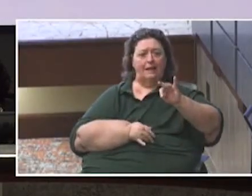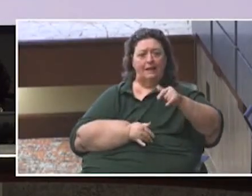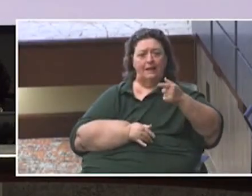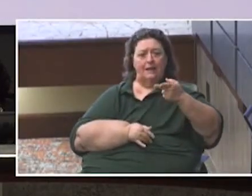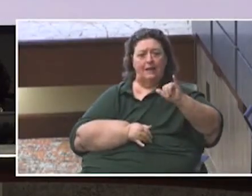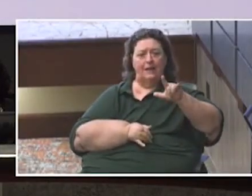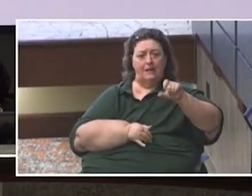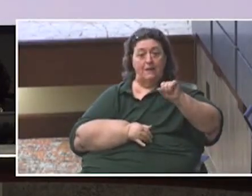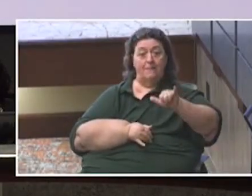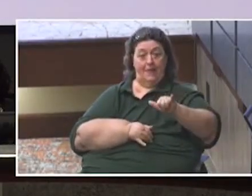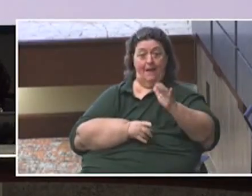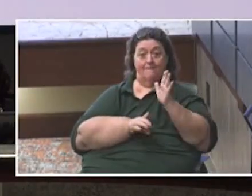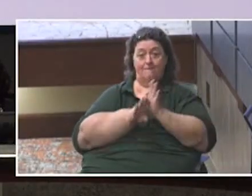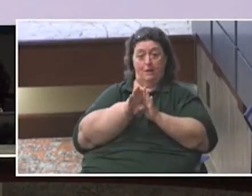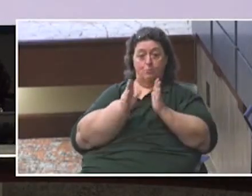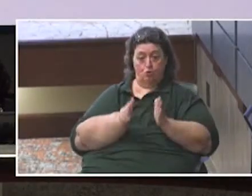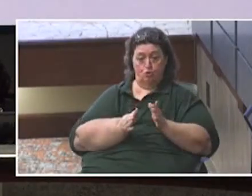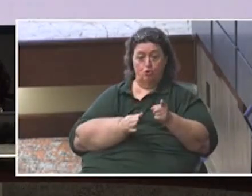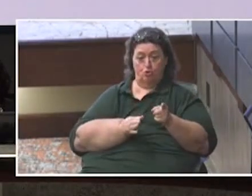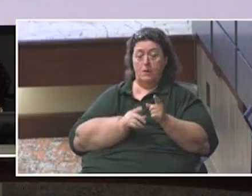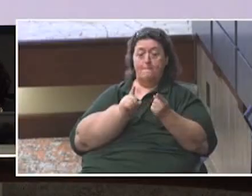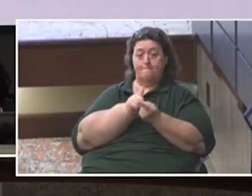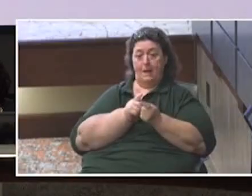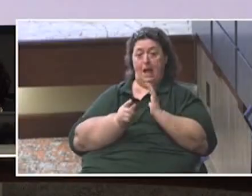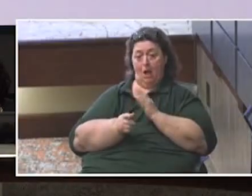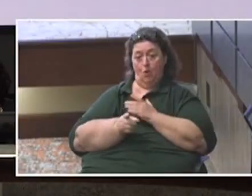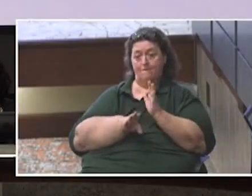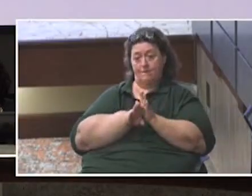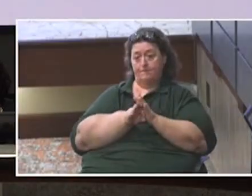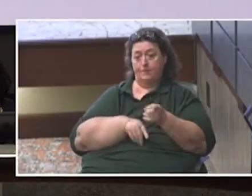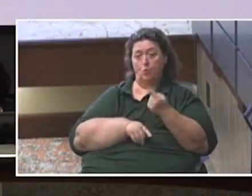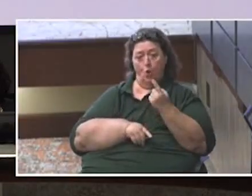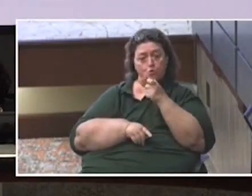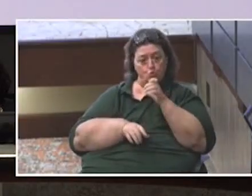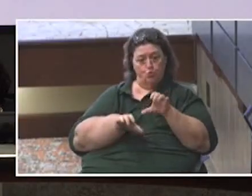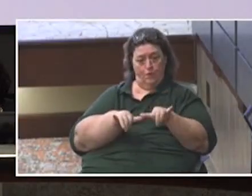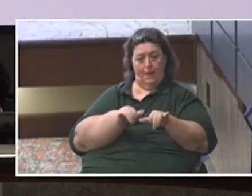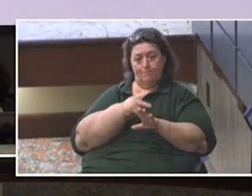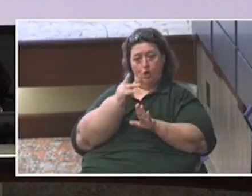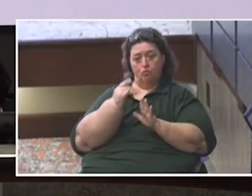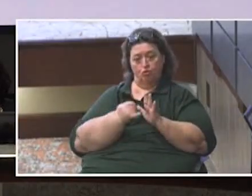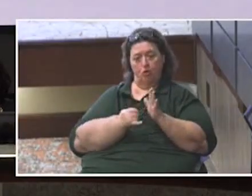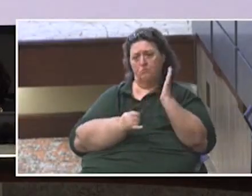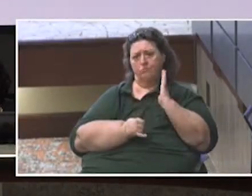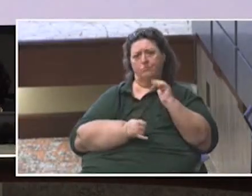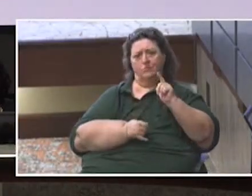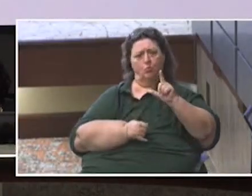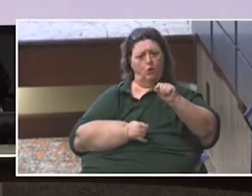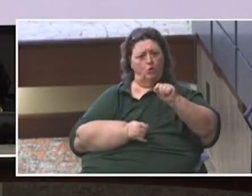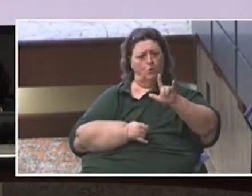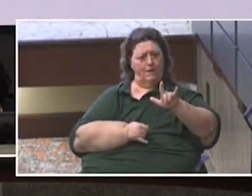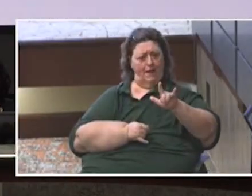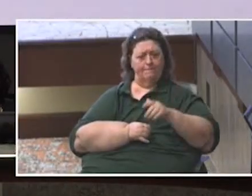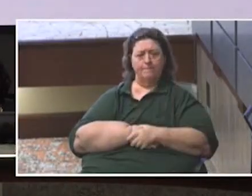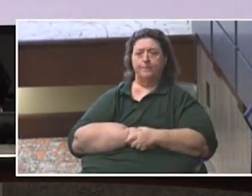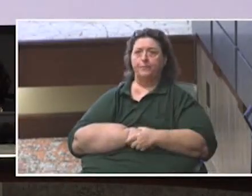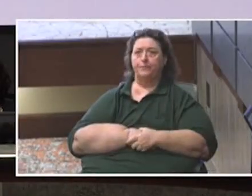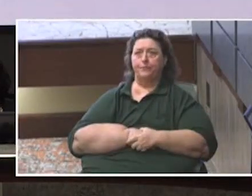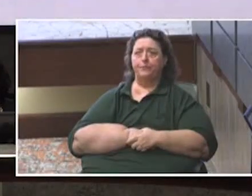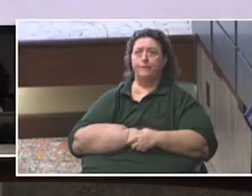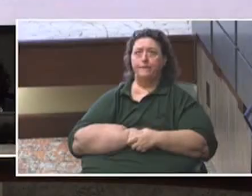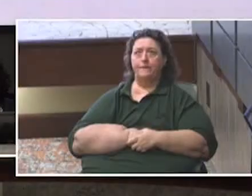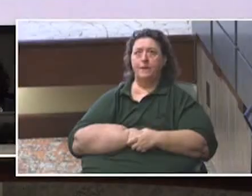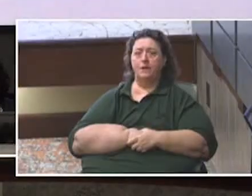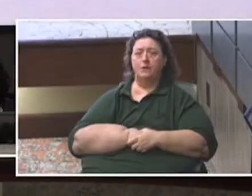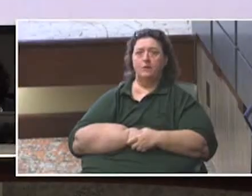which this developer, Madhouse Development, is the one who did that project back in 2025.